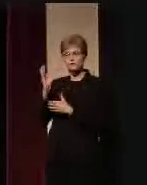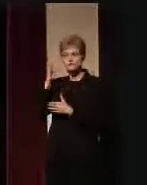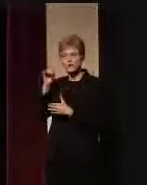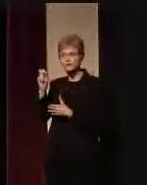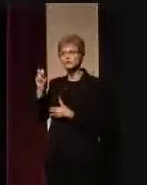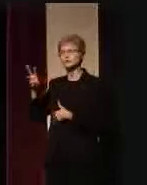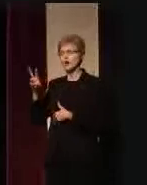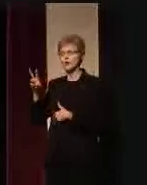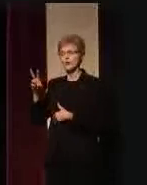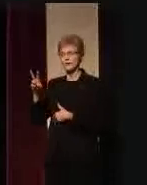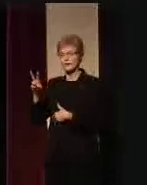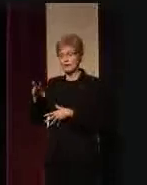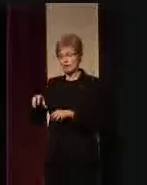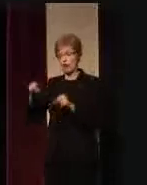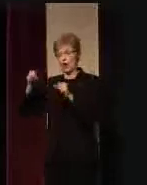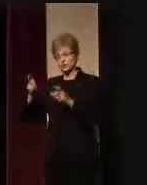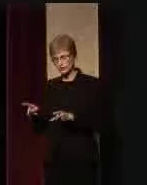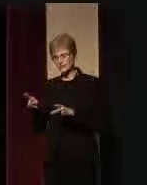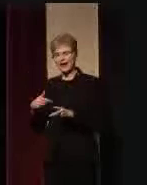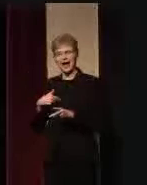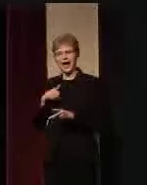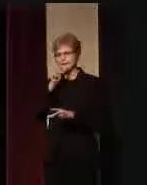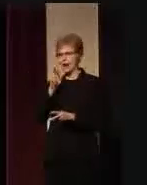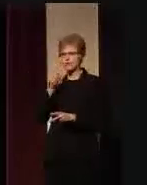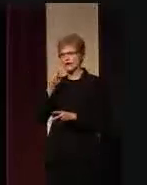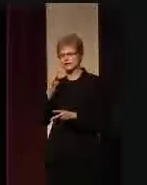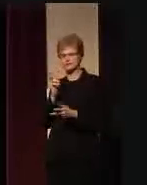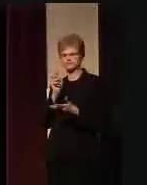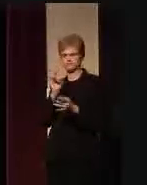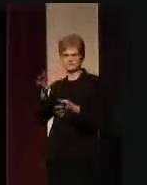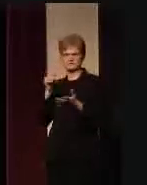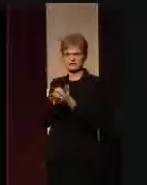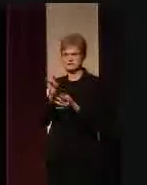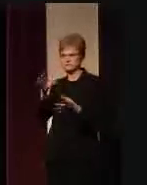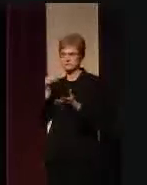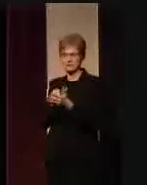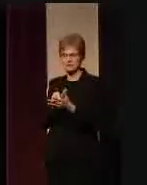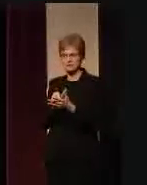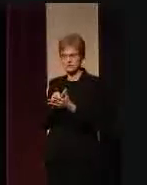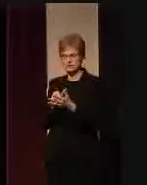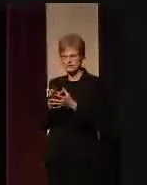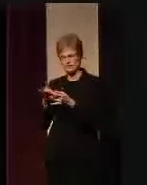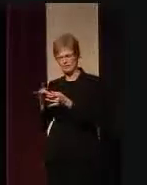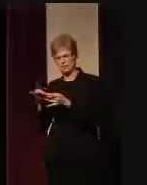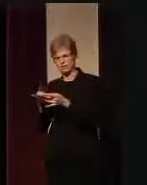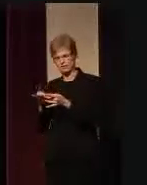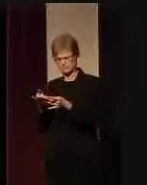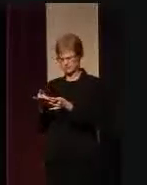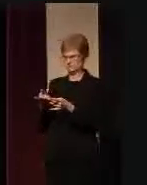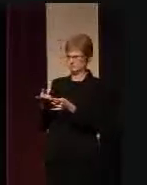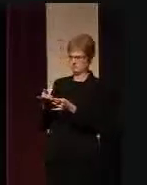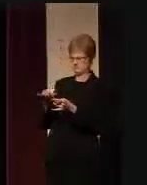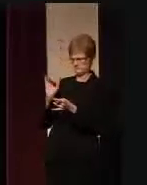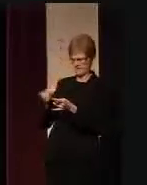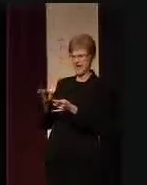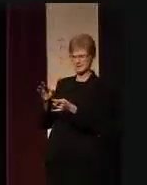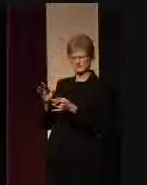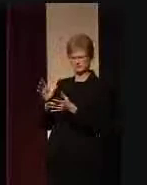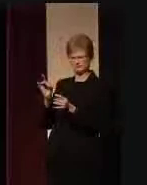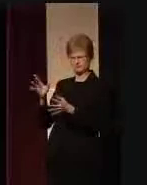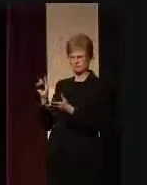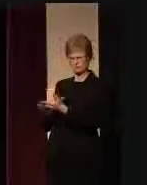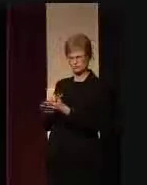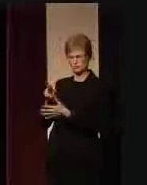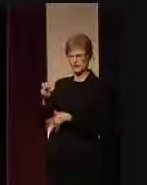kept saying, you know, I'm not racist, and then he would say a lot of things that probably some of us would think were racist, right? And